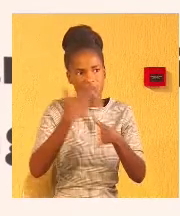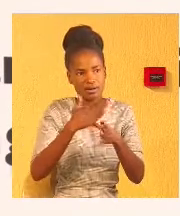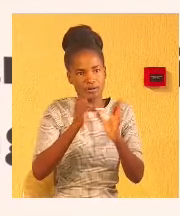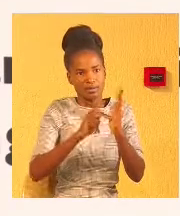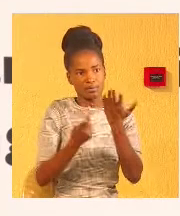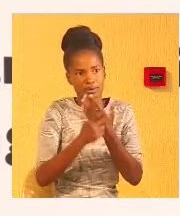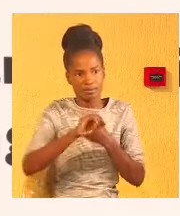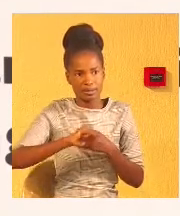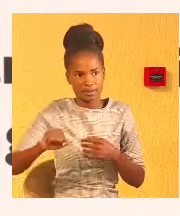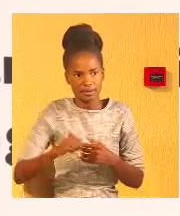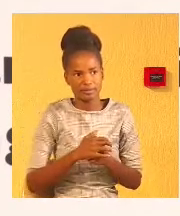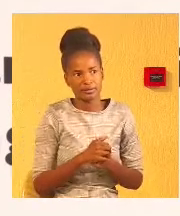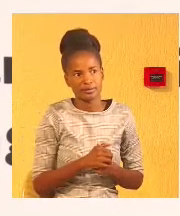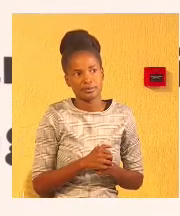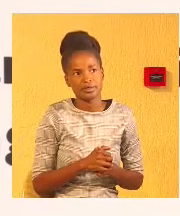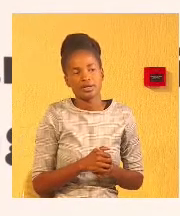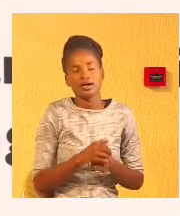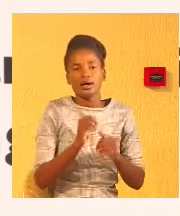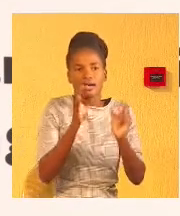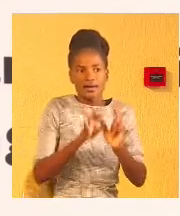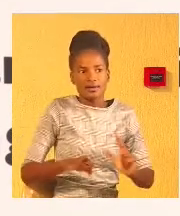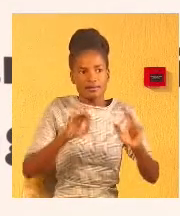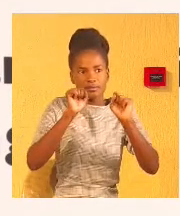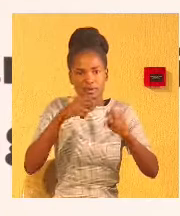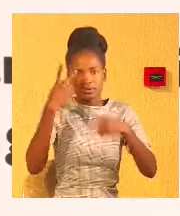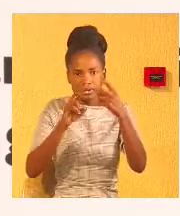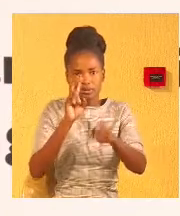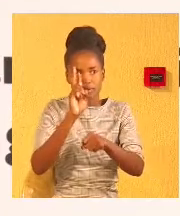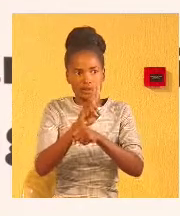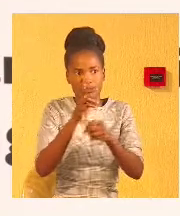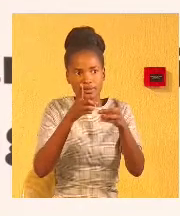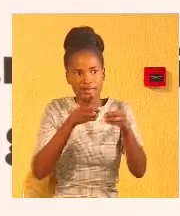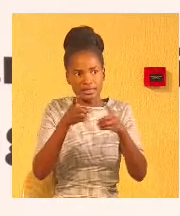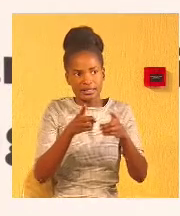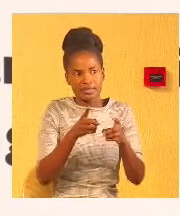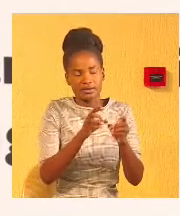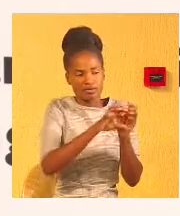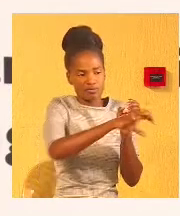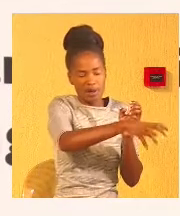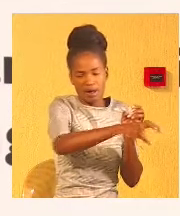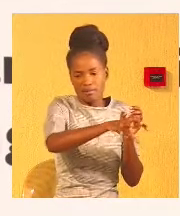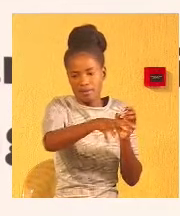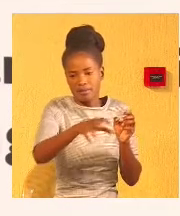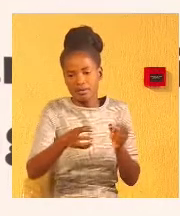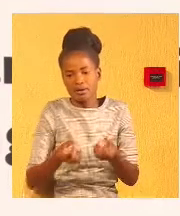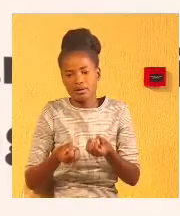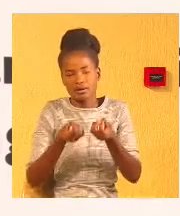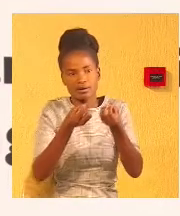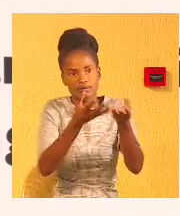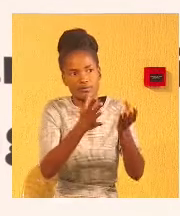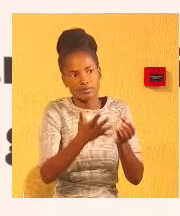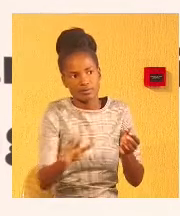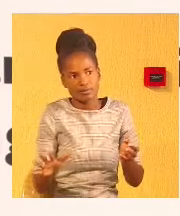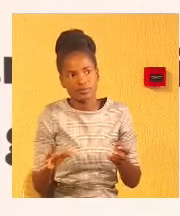Plus also, they can visit the deputy directors for clusters of rural water supply and also